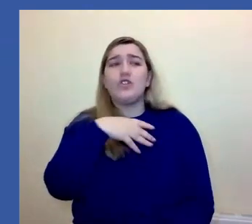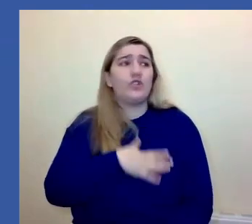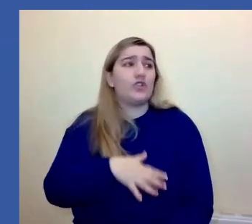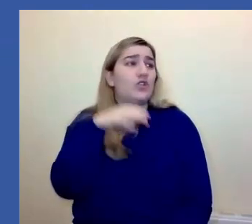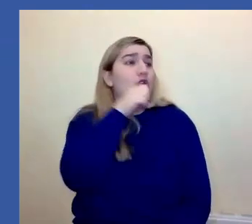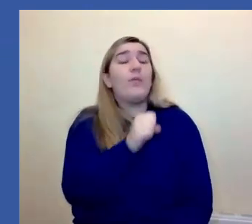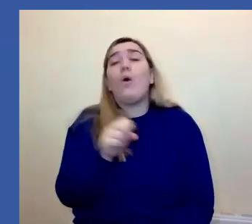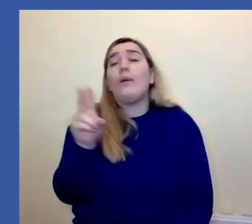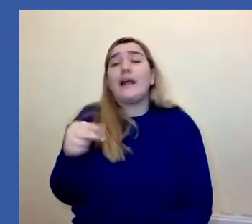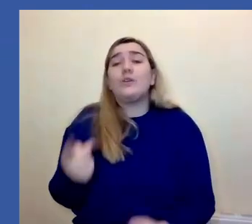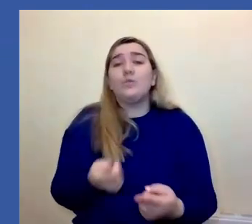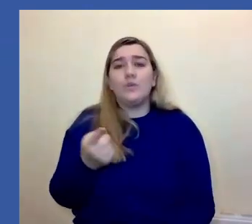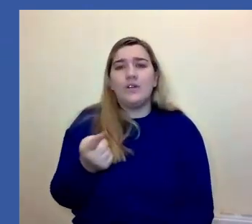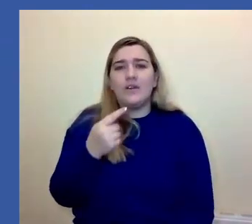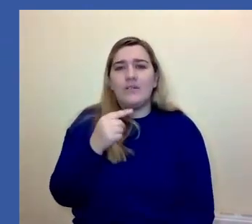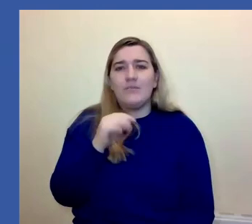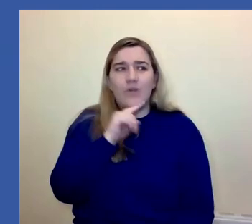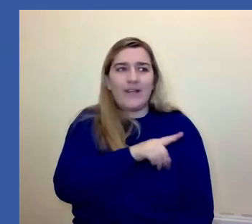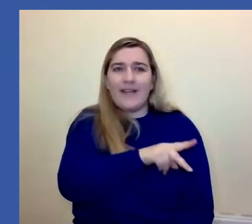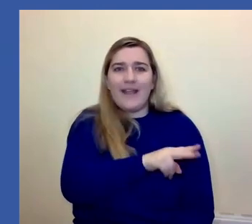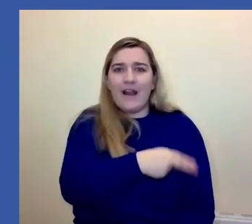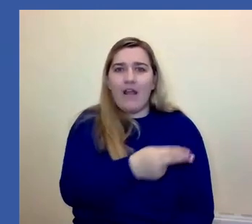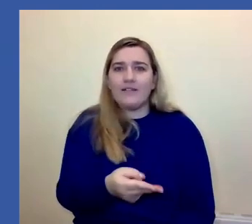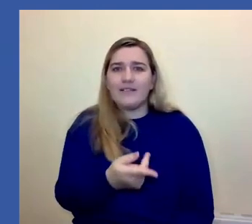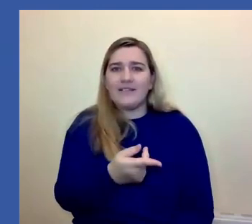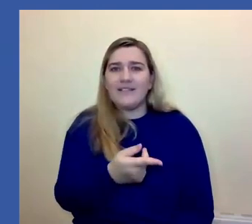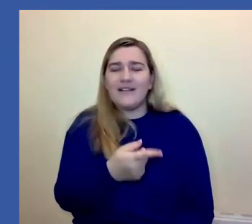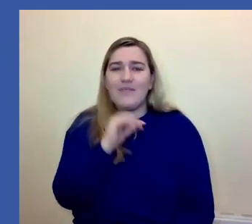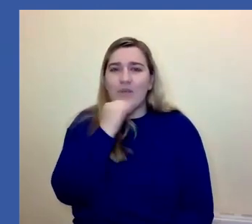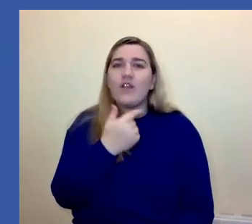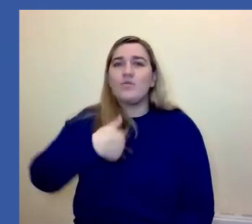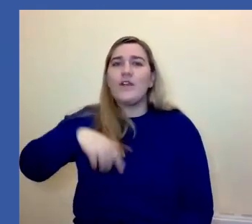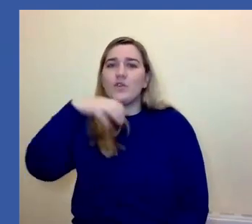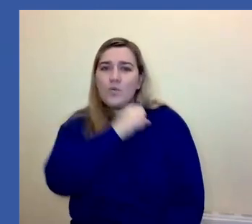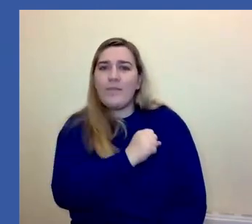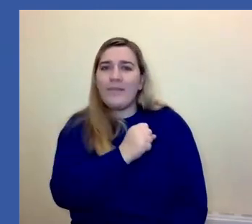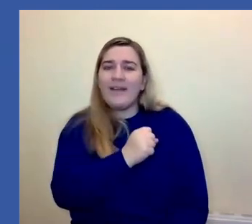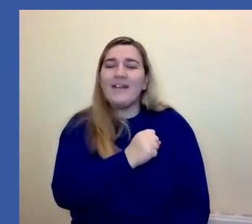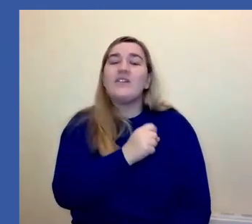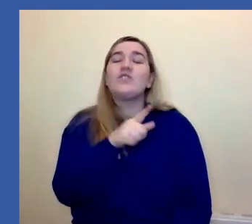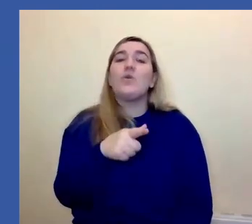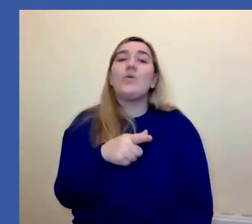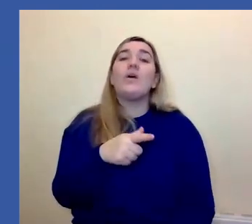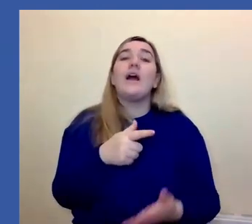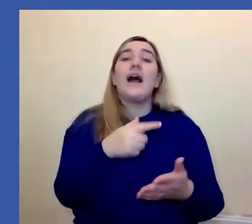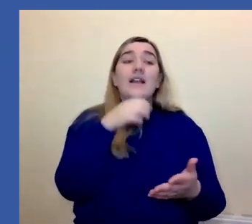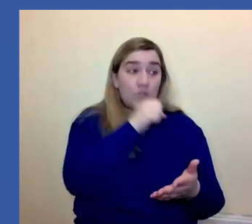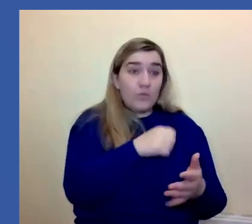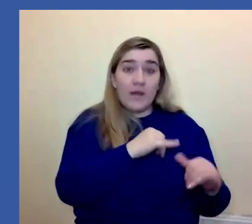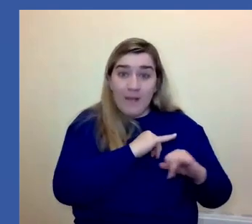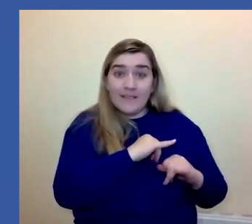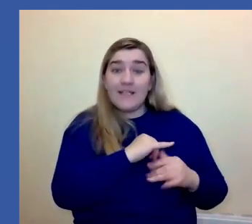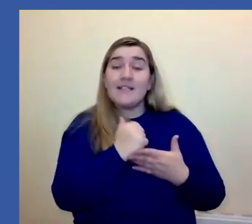We must support people to change their thinking, to presume capacity, support decision-making,